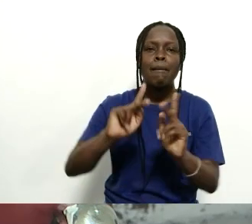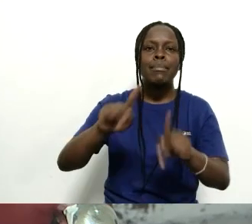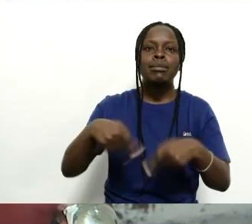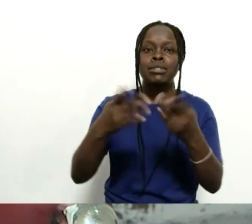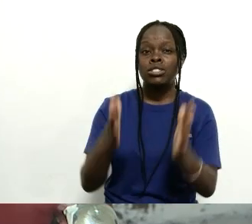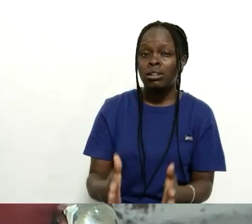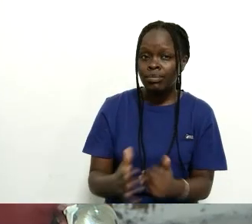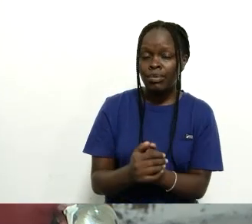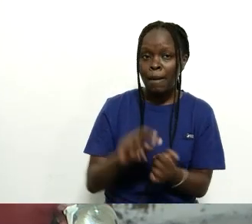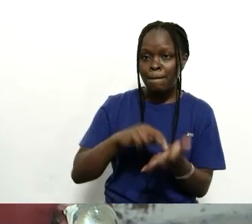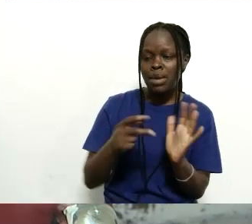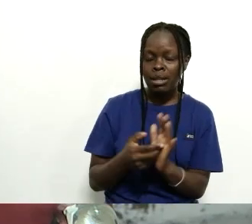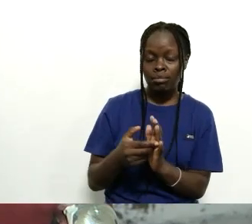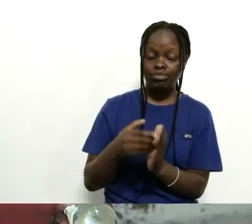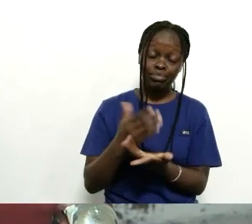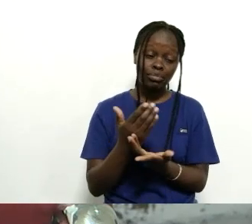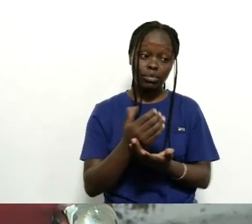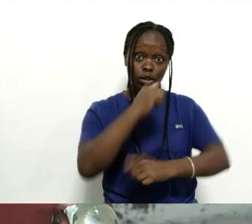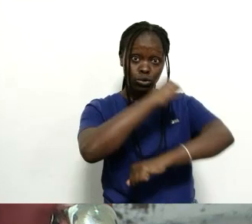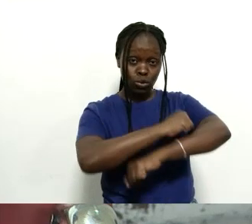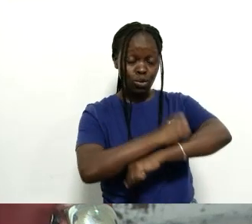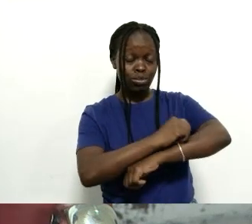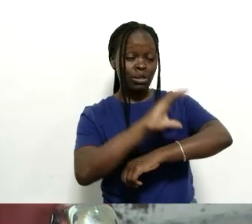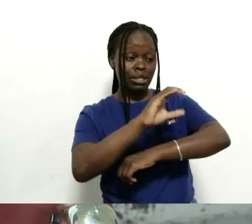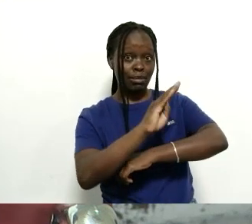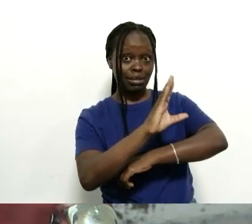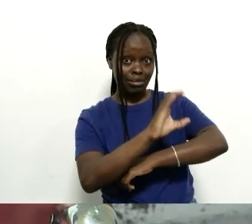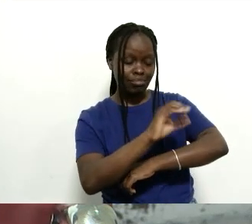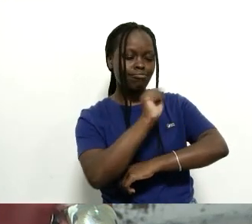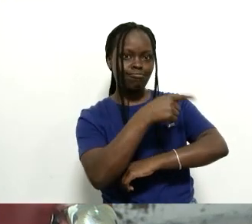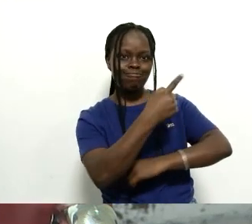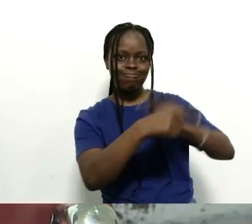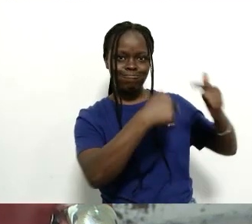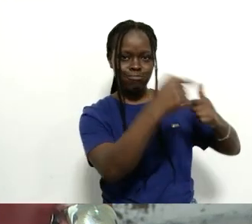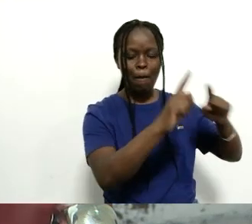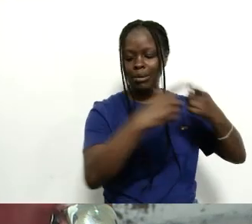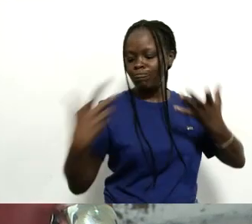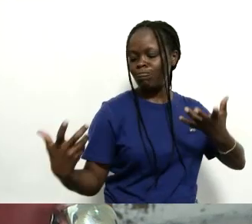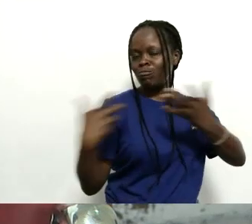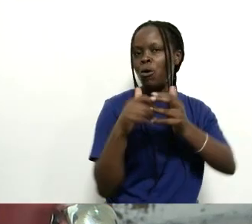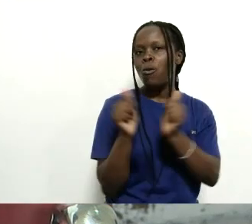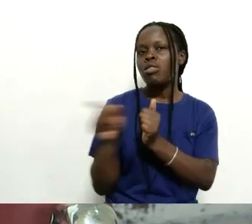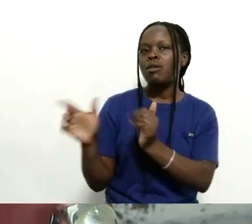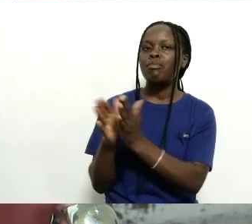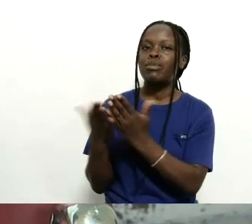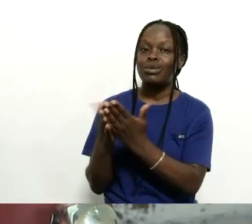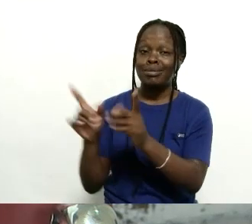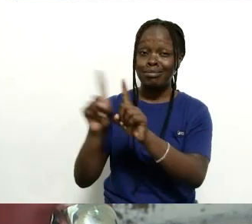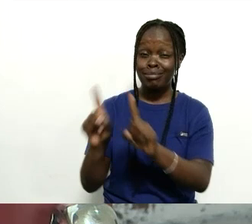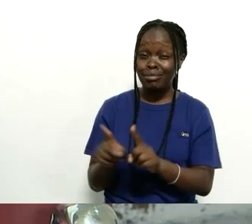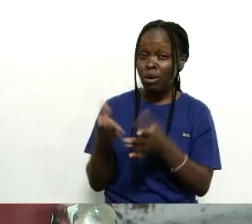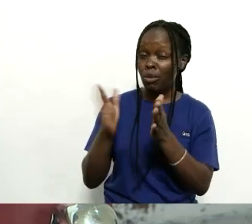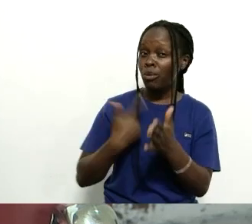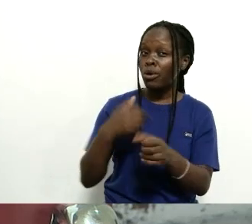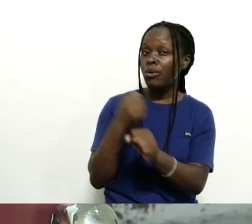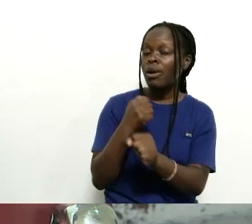for the question. So one thing about Ubongo is we realized, as you mentioned, that a lot of the kids who are going to lag behind in terms of learning are those in